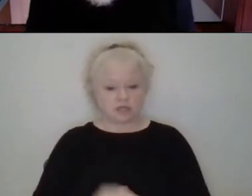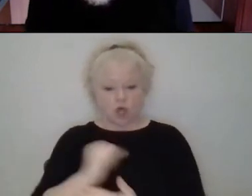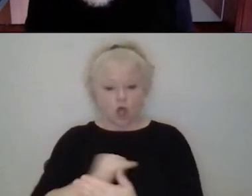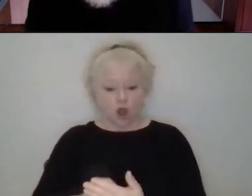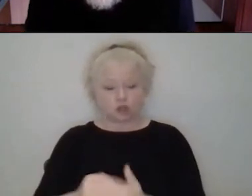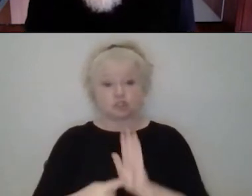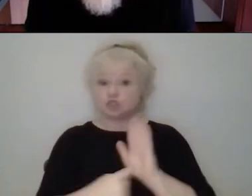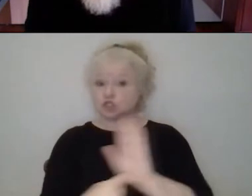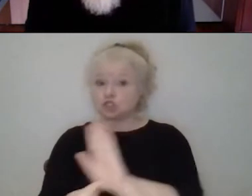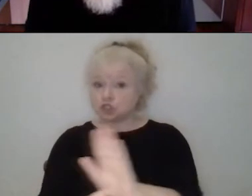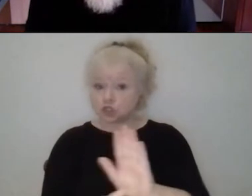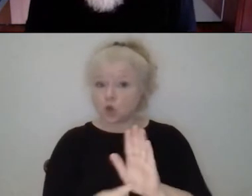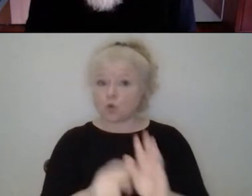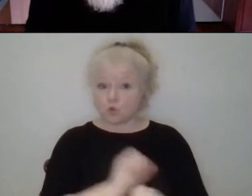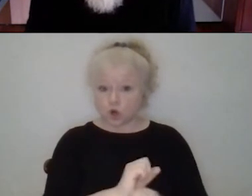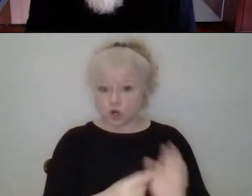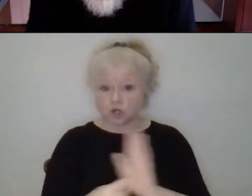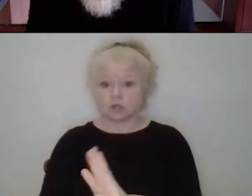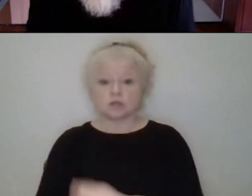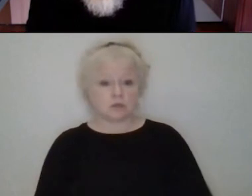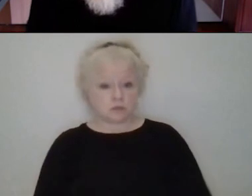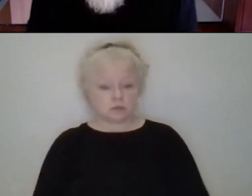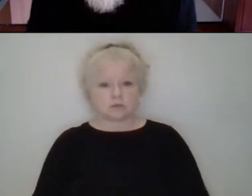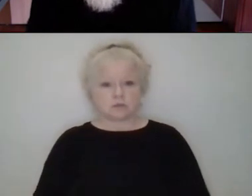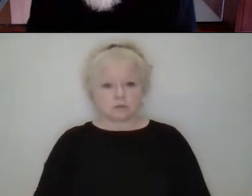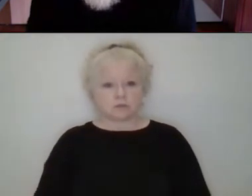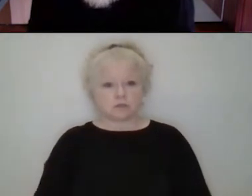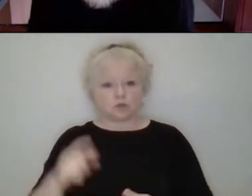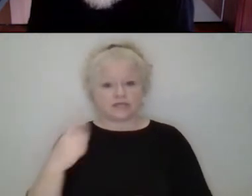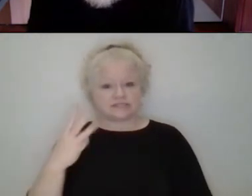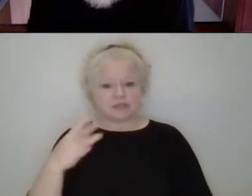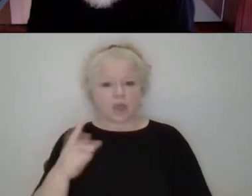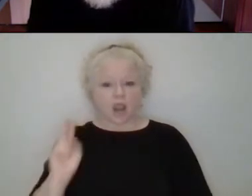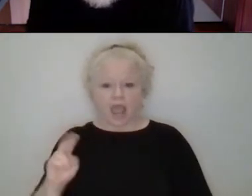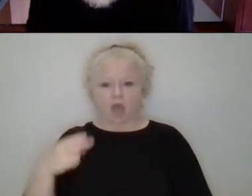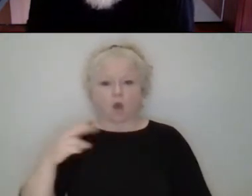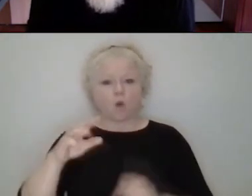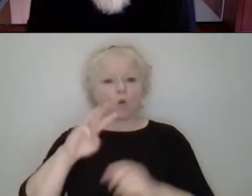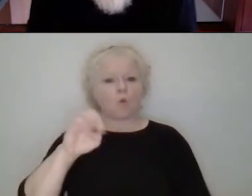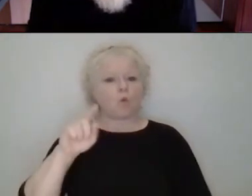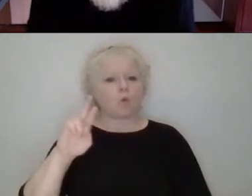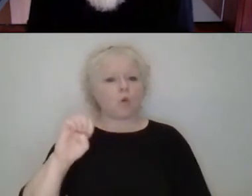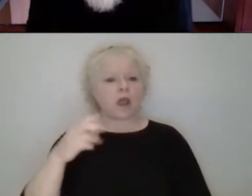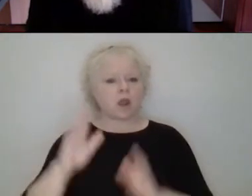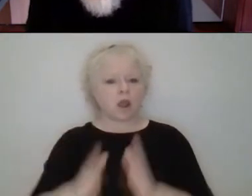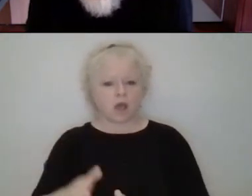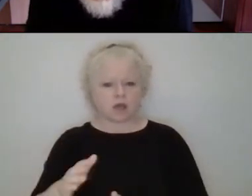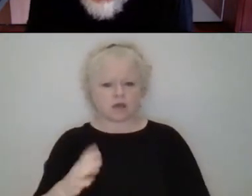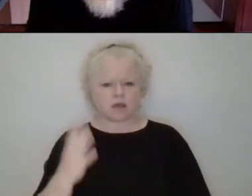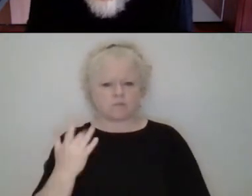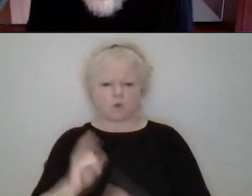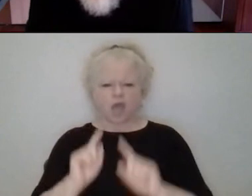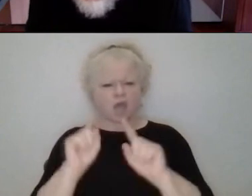exhibit that shows you, no, like this is the size of the warehouse. But why should I want to go to this place